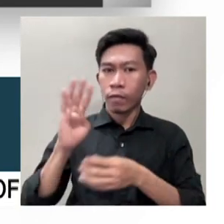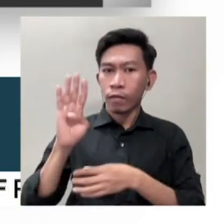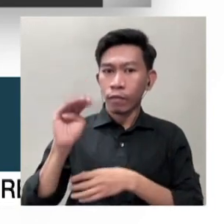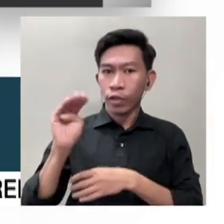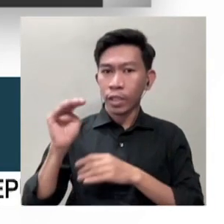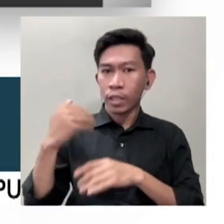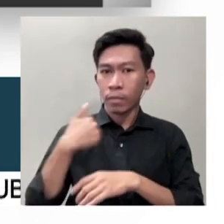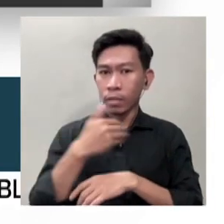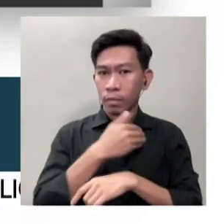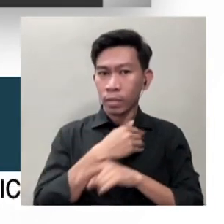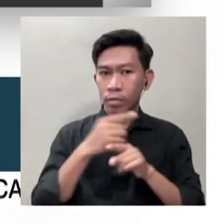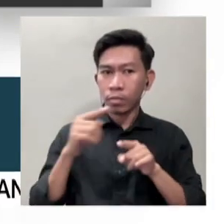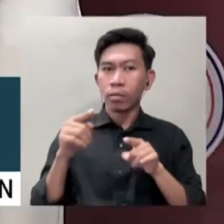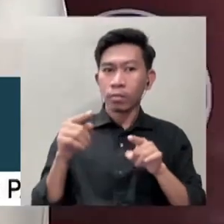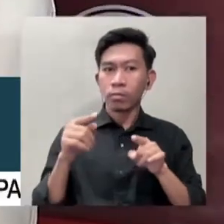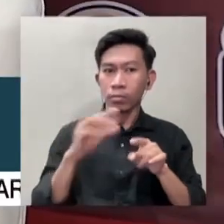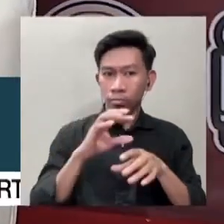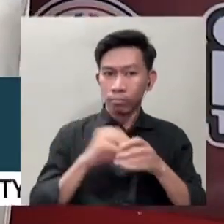po na survivors.